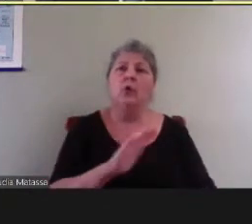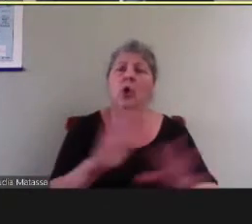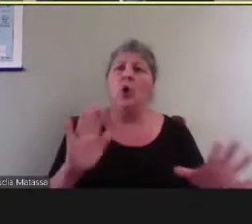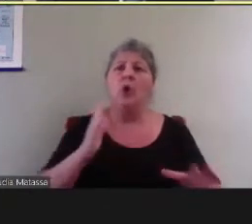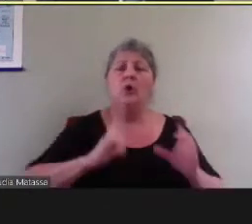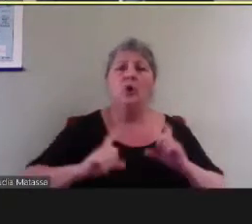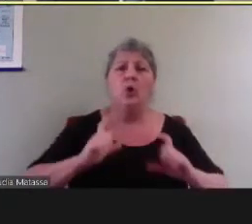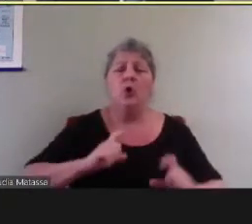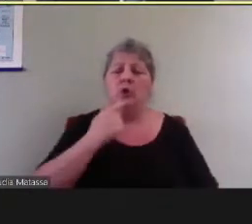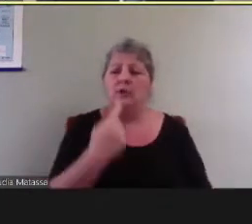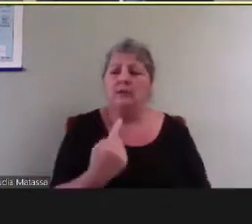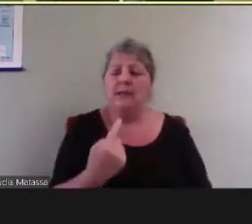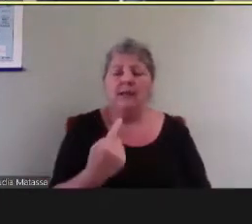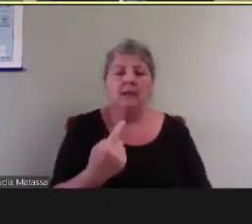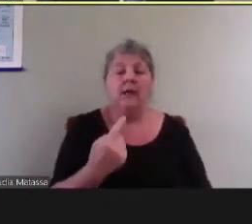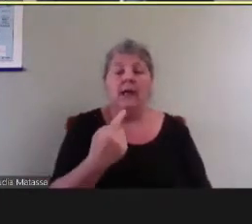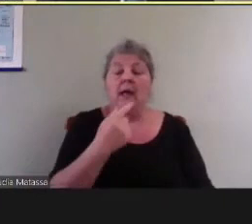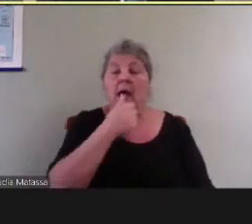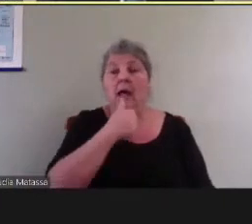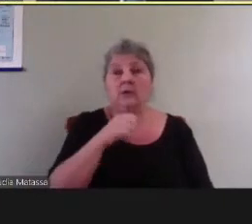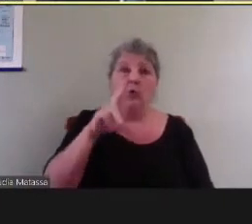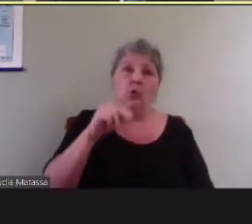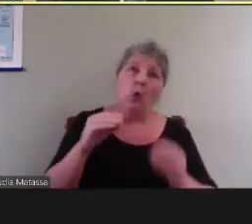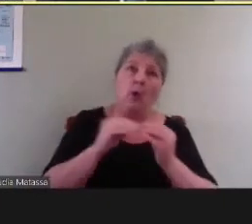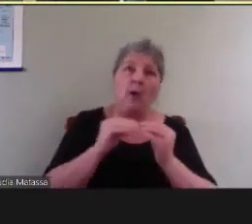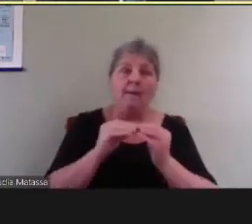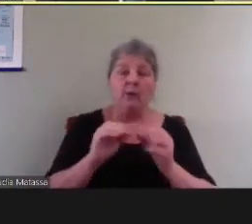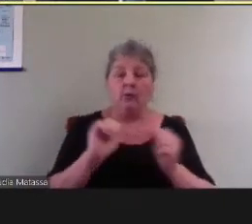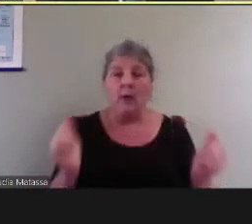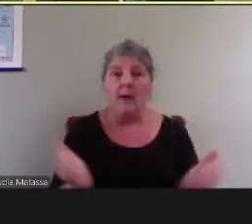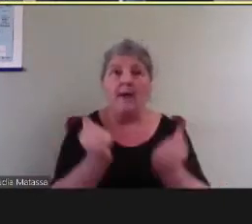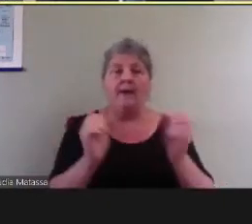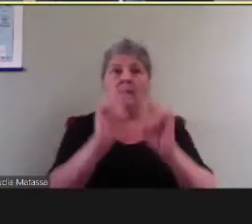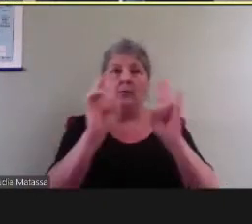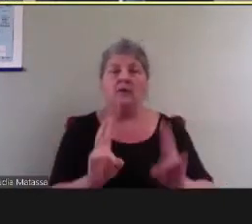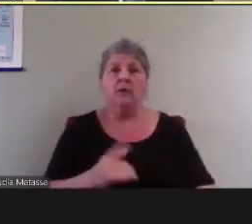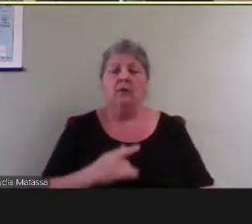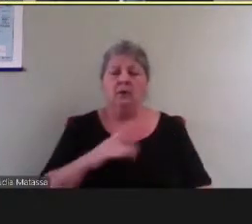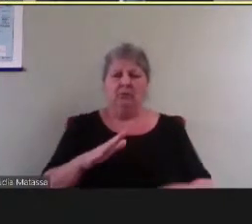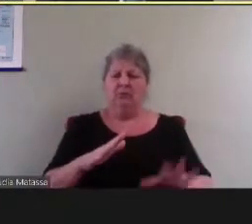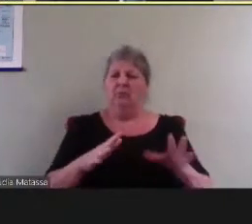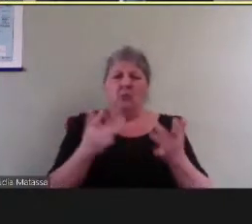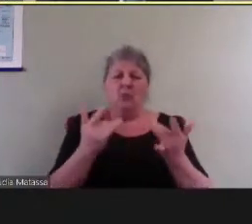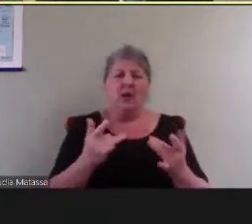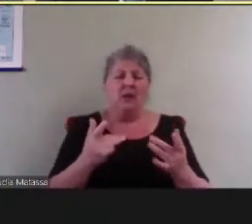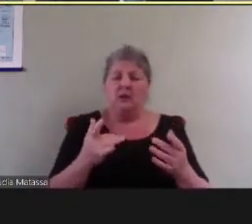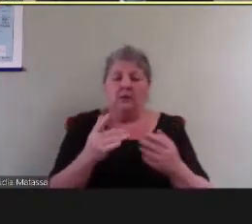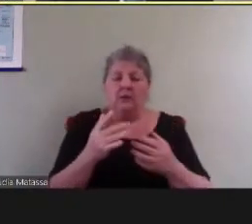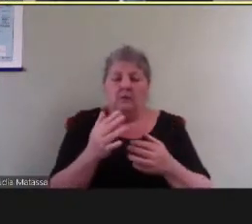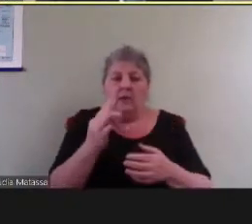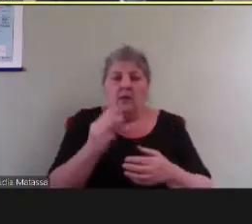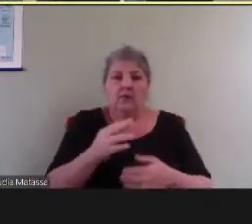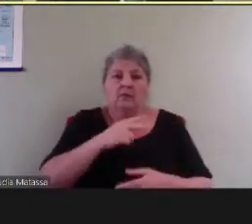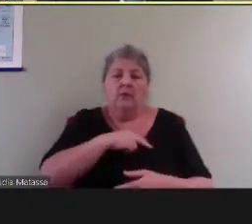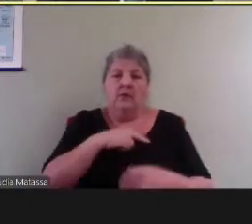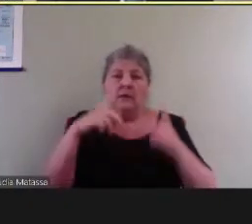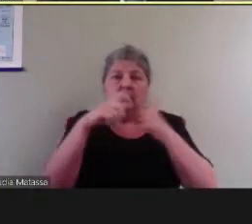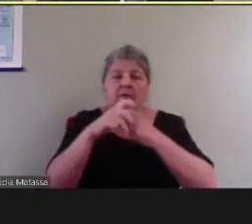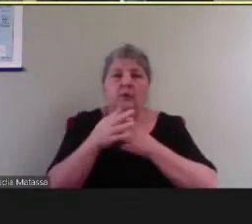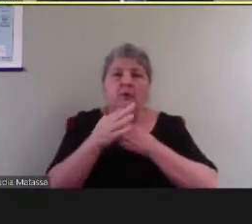was, "Answer no comment to any question you're asked." And they found this very difficult to follow to the police interview.